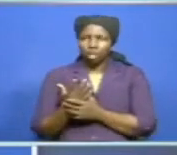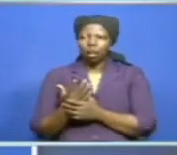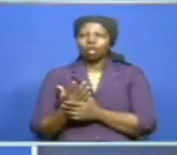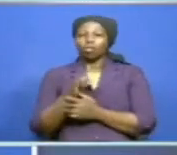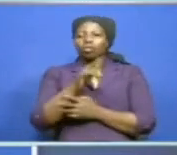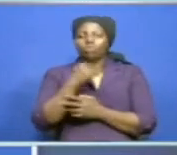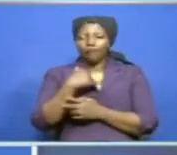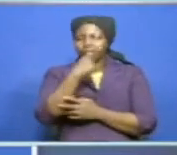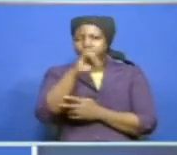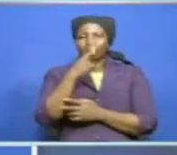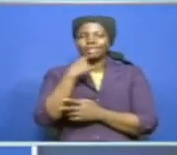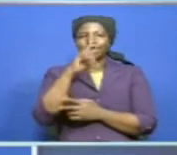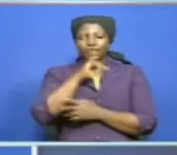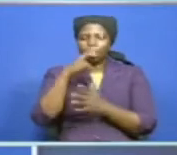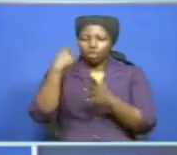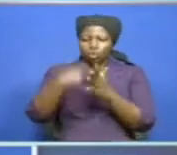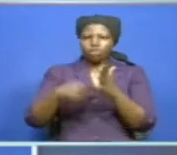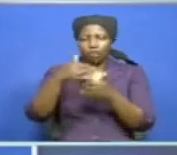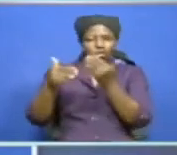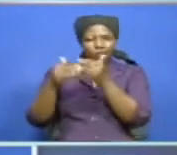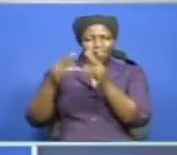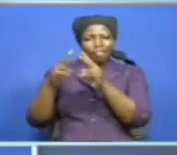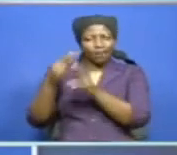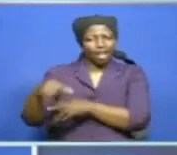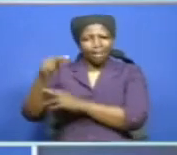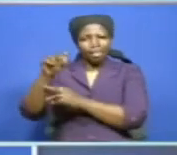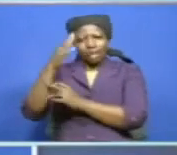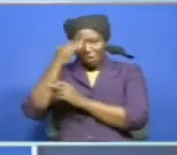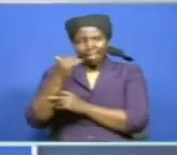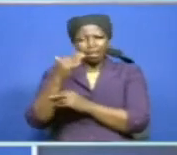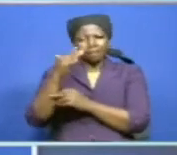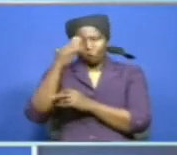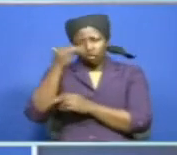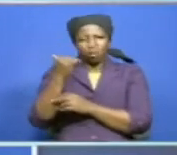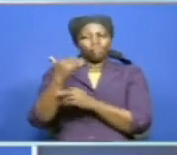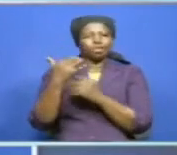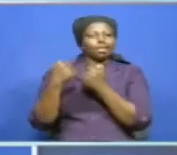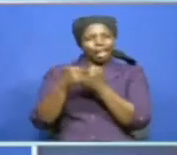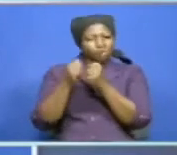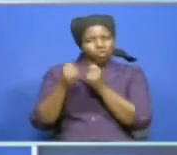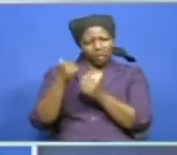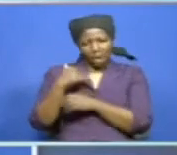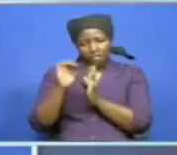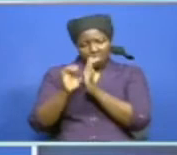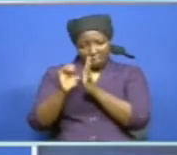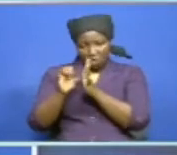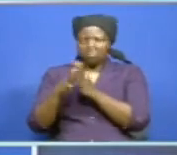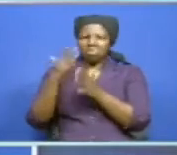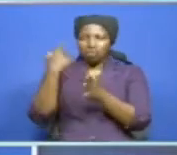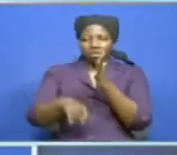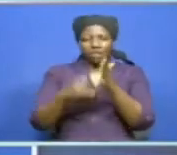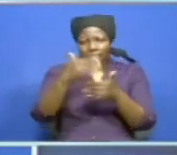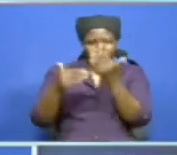the moment quite high. And this is because of the constraints that you have put across, like the cost of the building materials, the cost